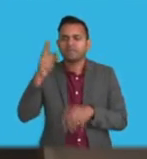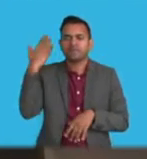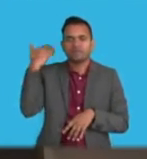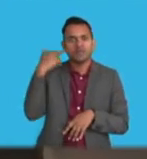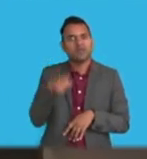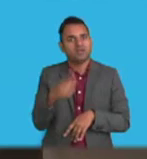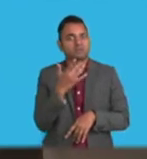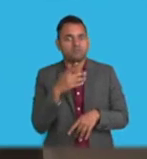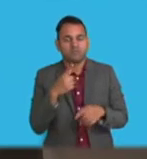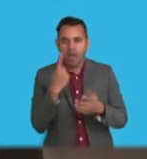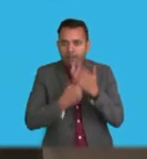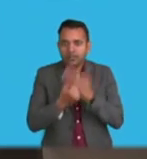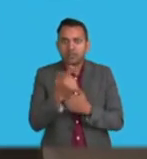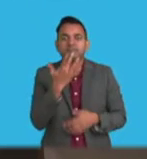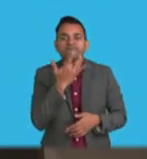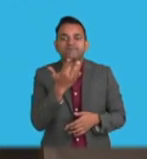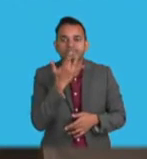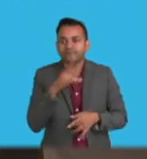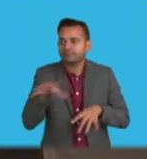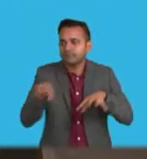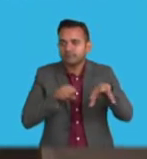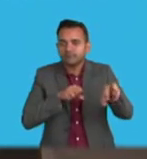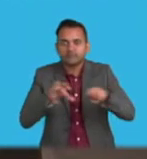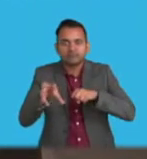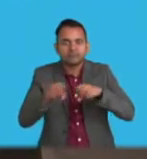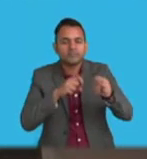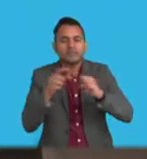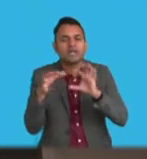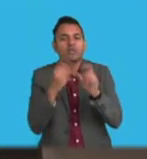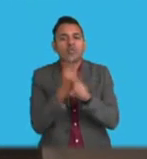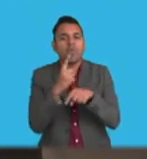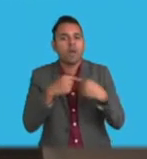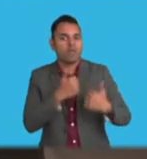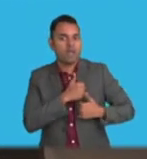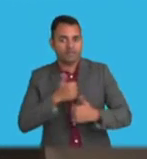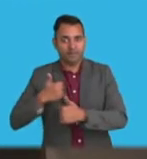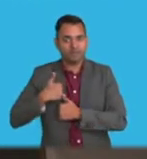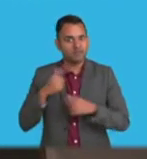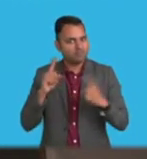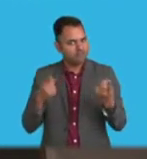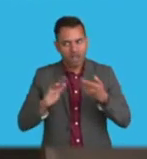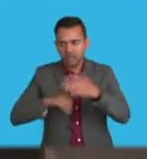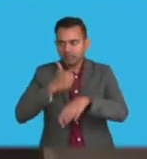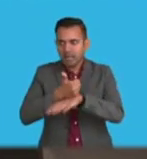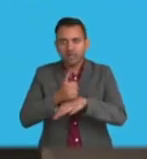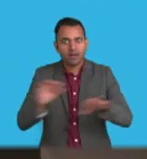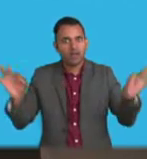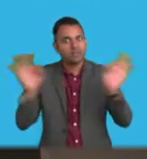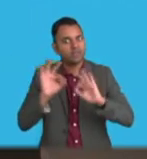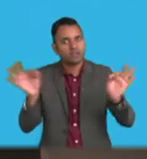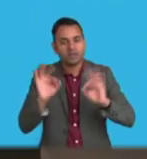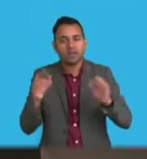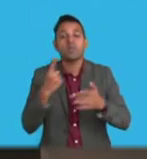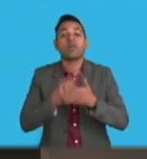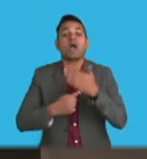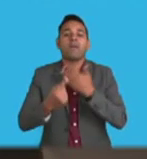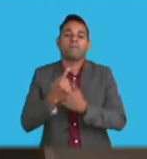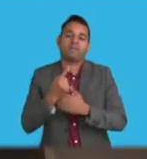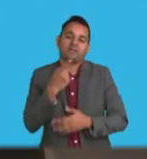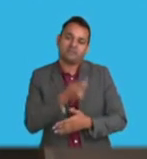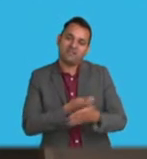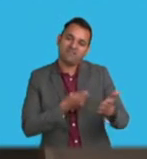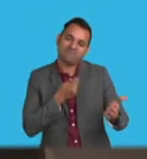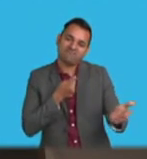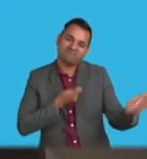an employment agency without authorization from the Permanent Secretary for Employment, and was ordered to pay a fine of $6,000. The